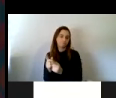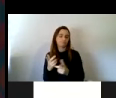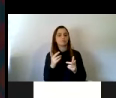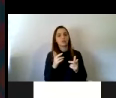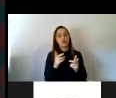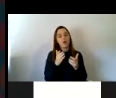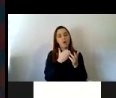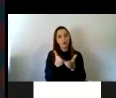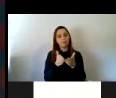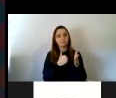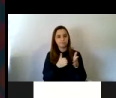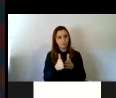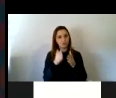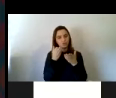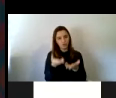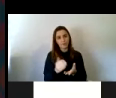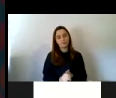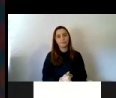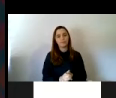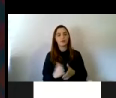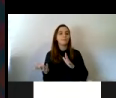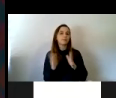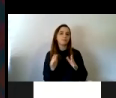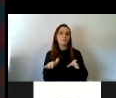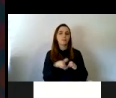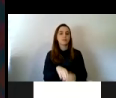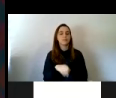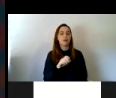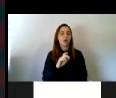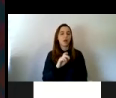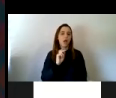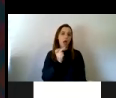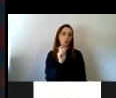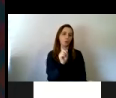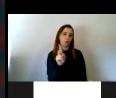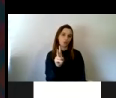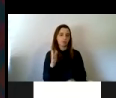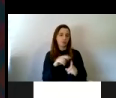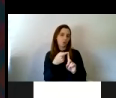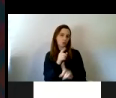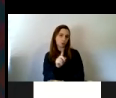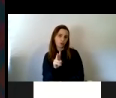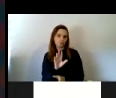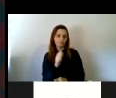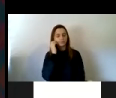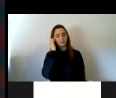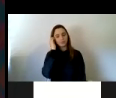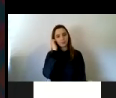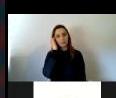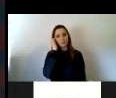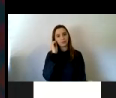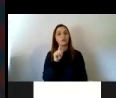participate in it for 1 or 2 years. And these are the programs we can participate